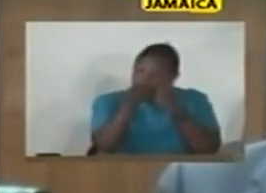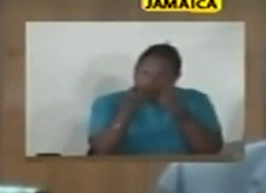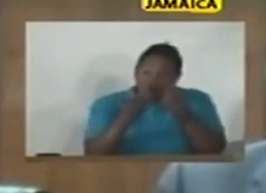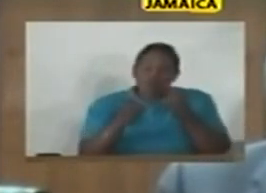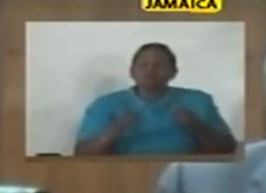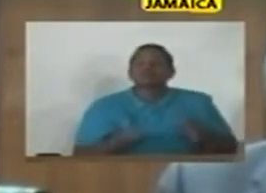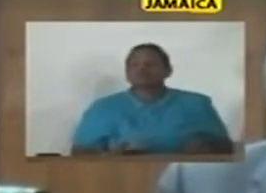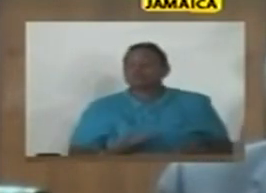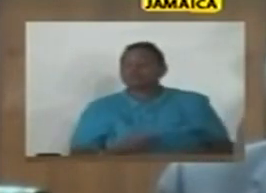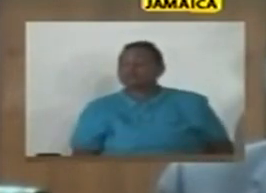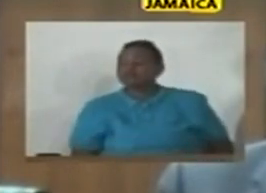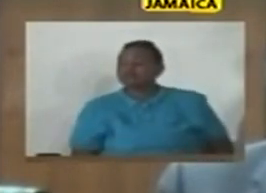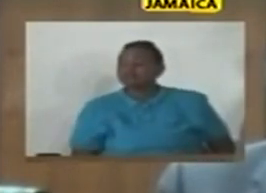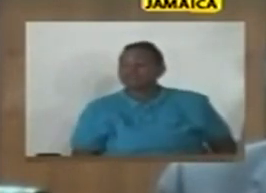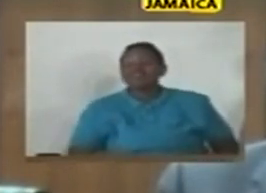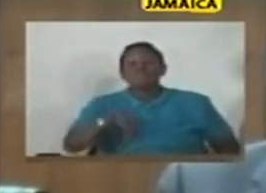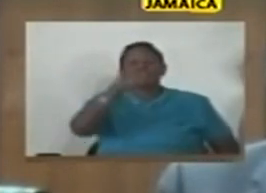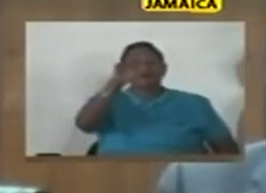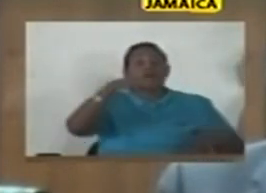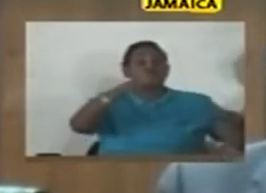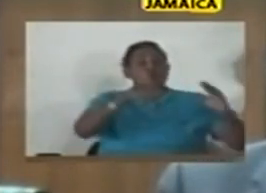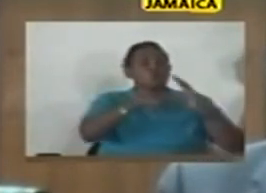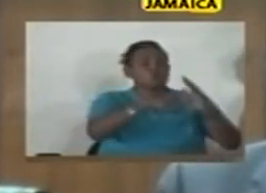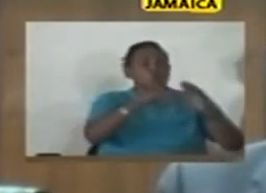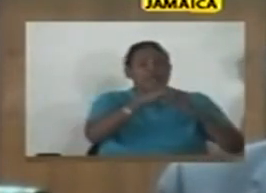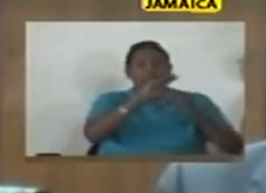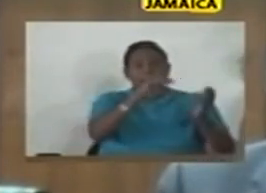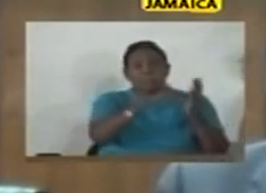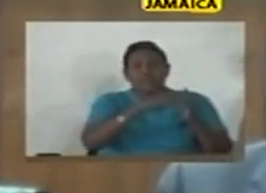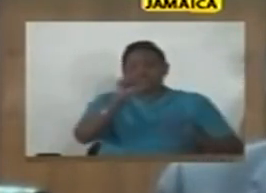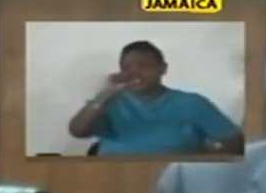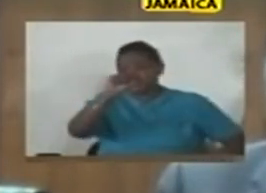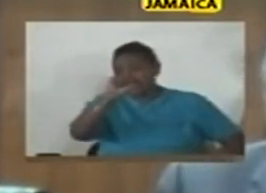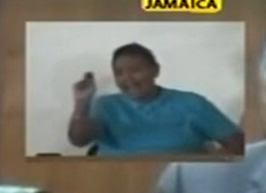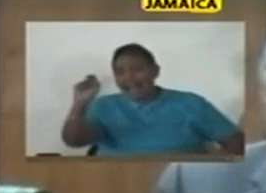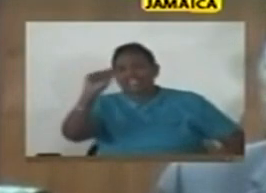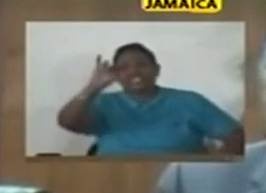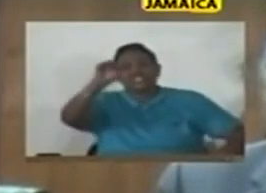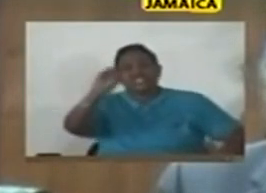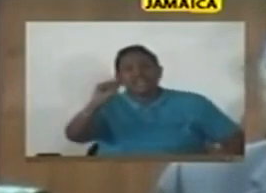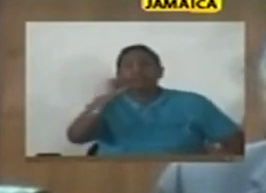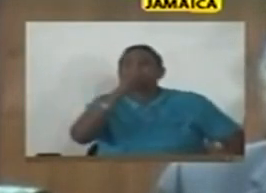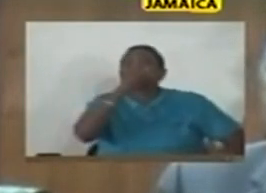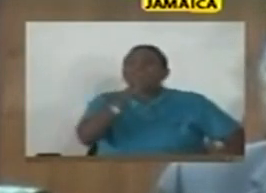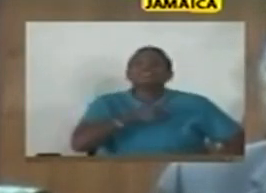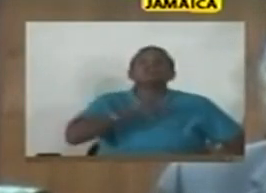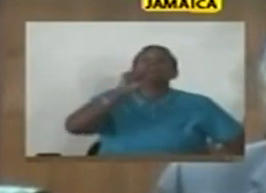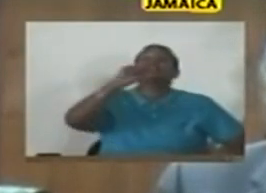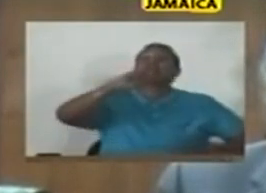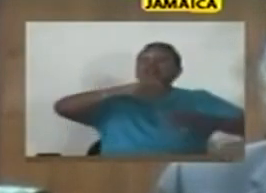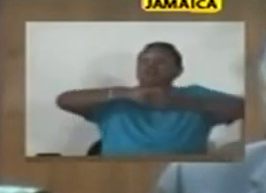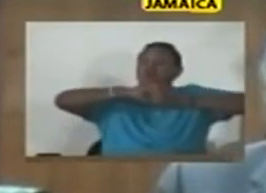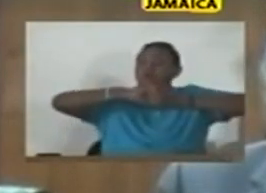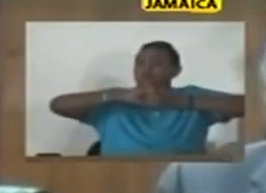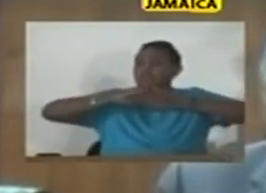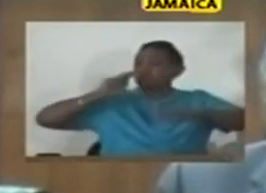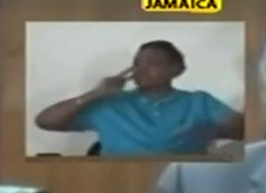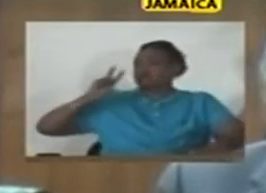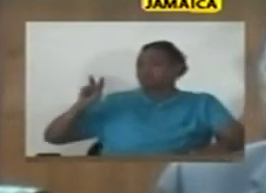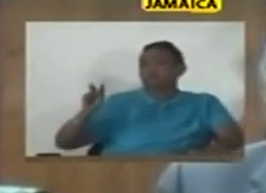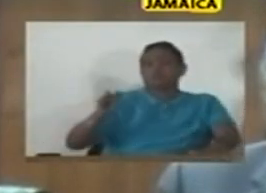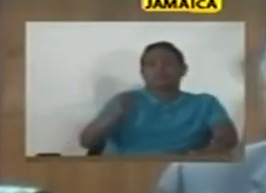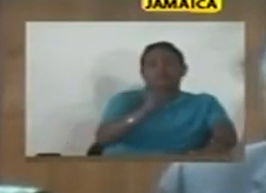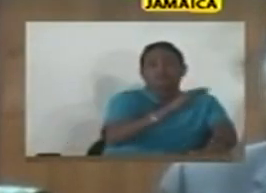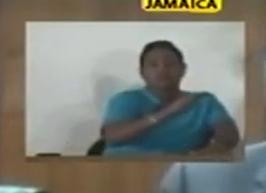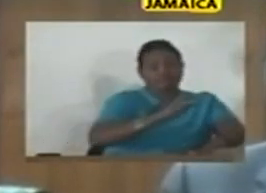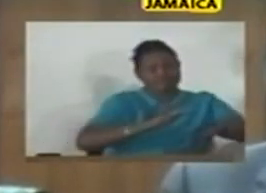5 road shows were held in Manchester, St. Anne's, St. James, Kingston, and St. Thomas, covering all regions under the purview